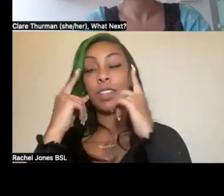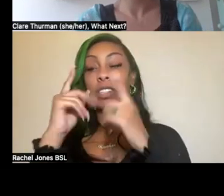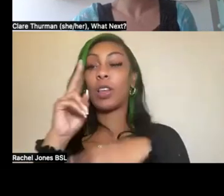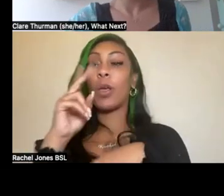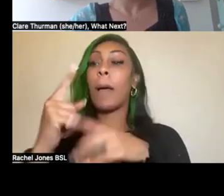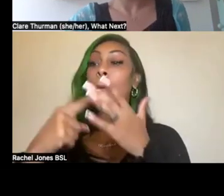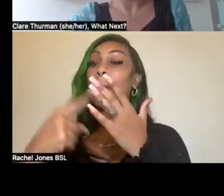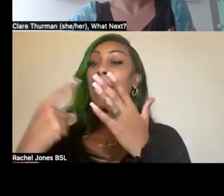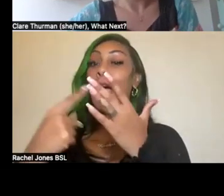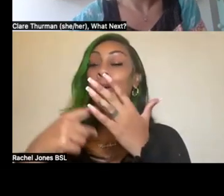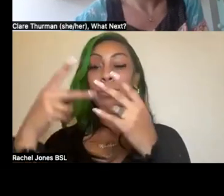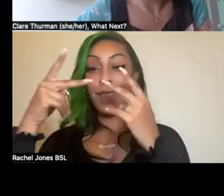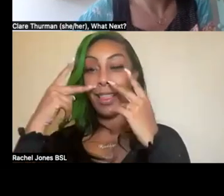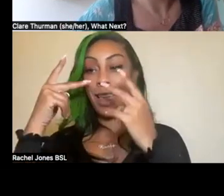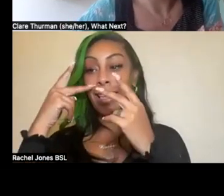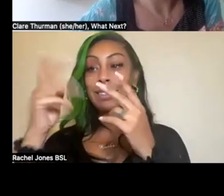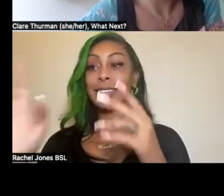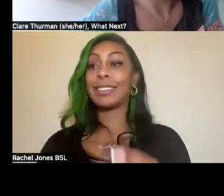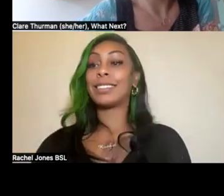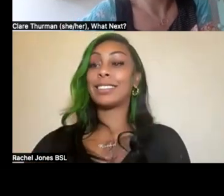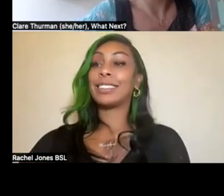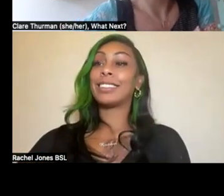but I'm told they're varifocals.